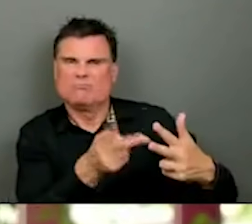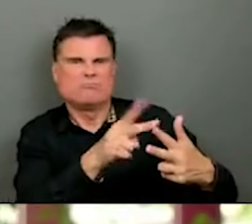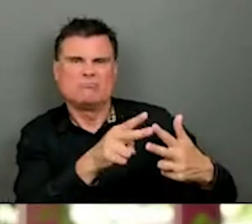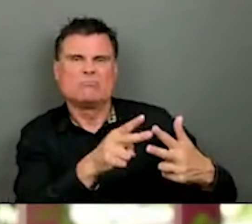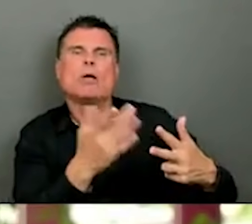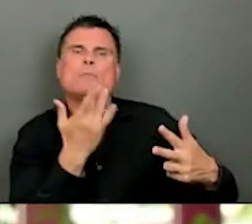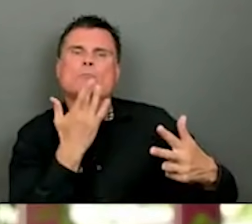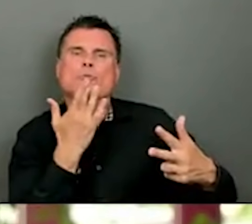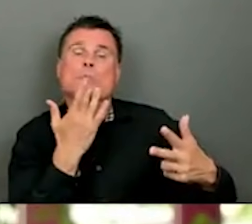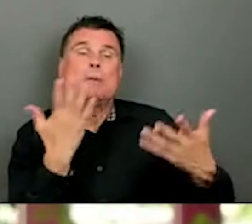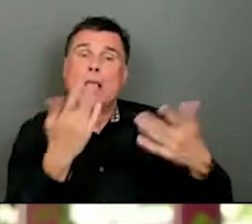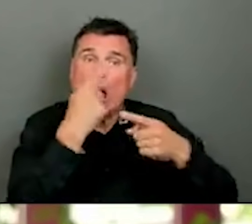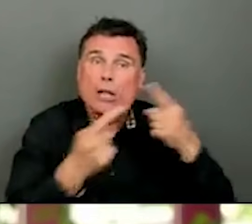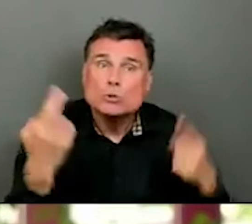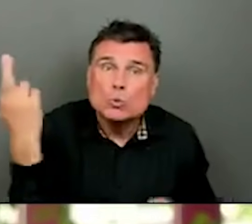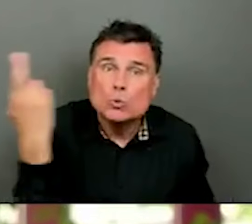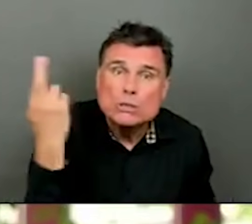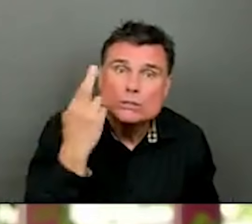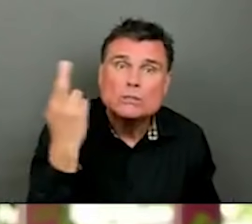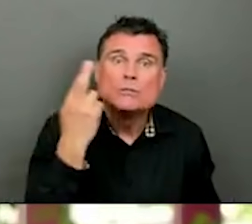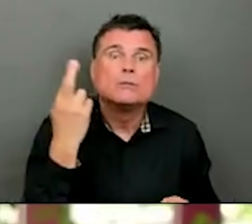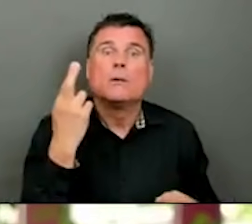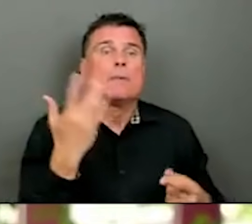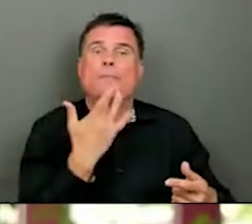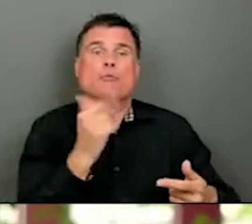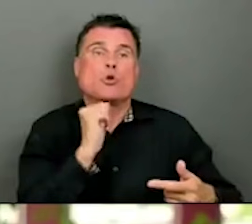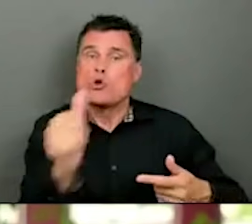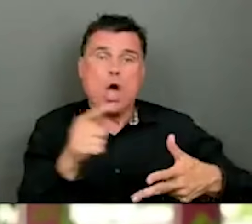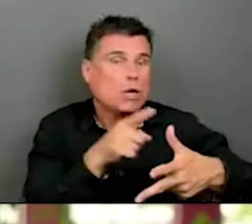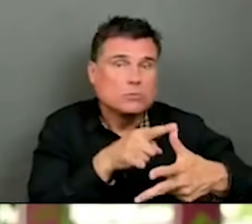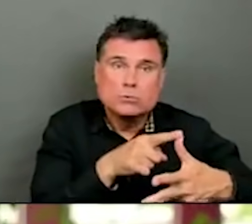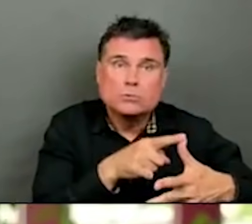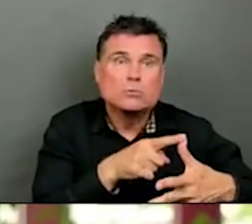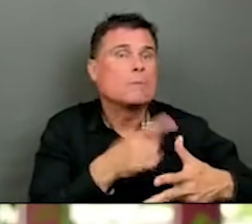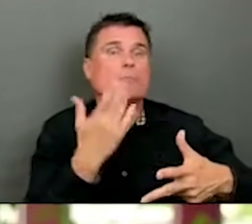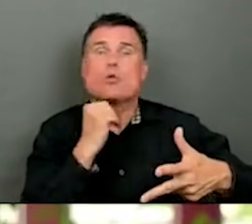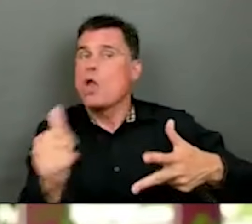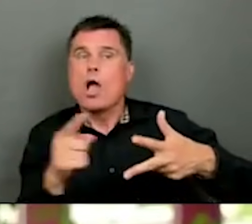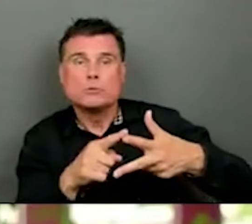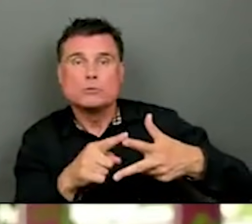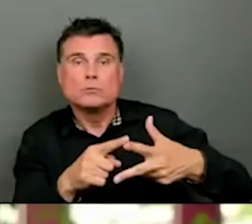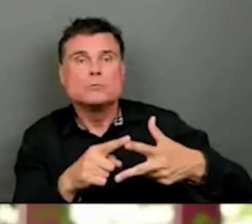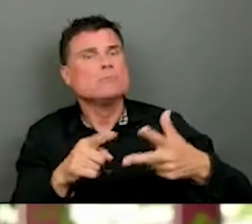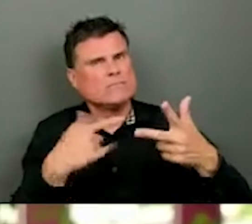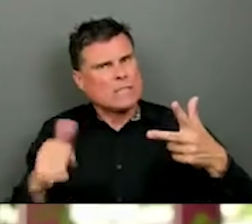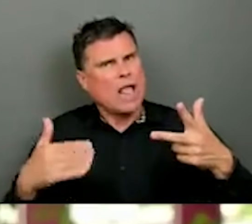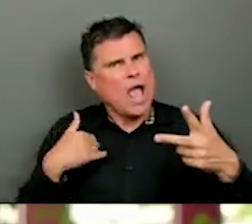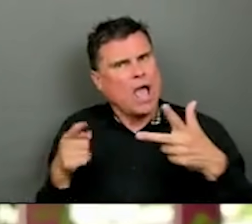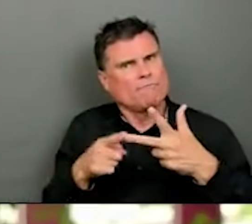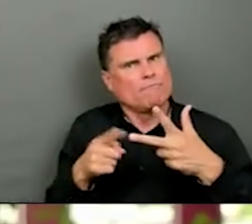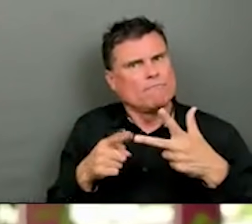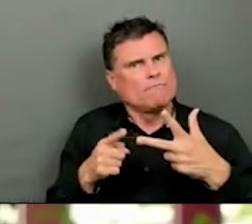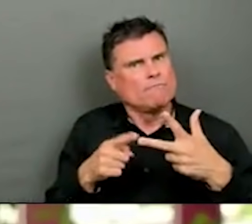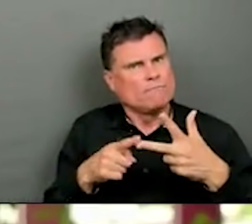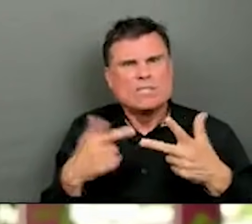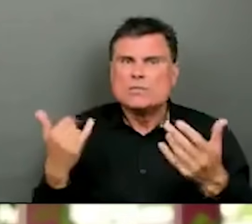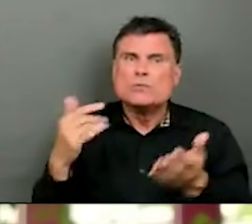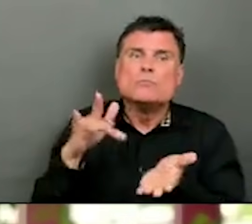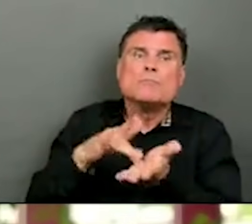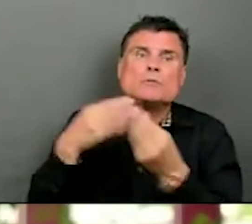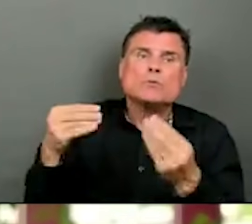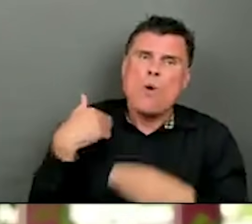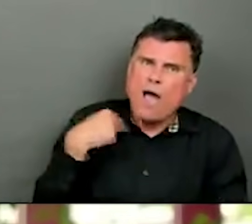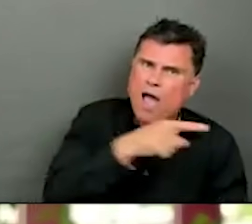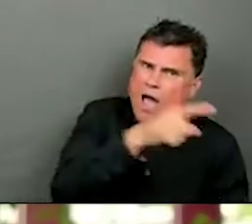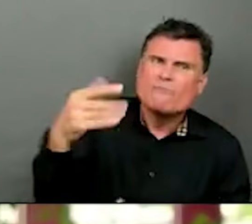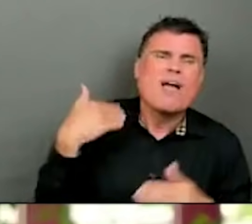take a Pfizer Moderna vaccine. So that is still available through pharmacies, and we can assist people in getting it if they need it. So